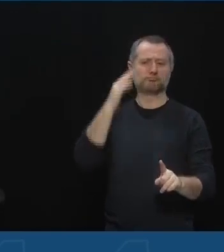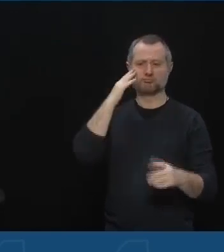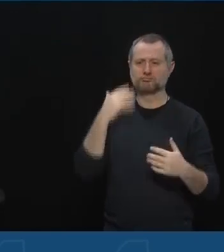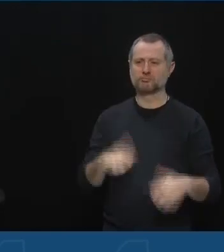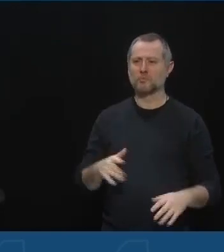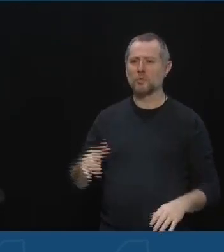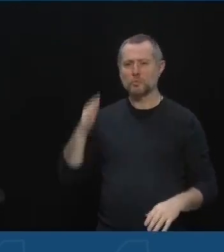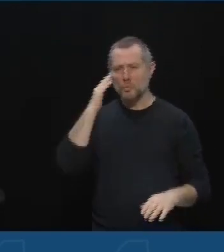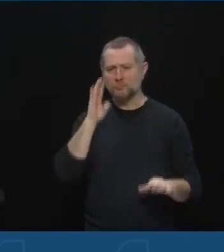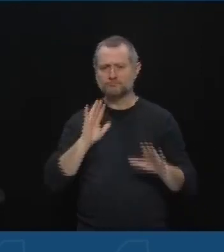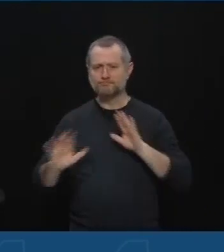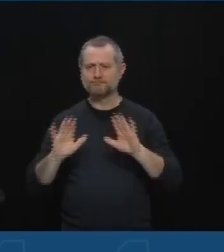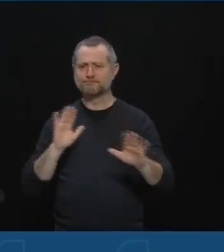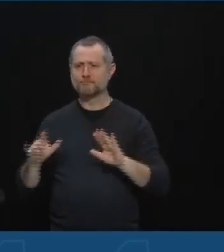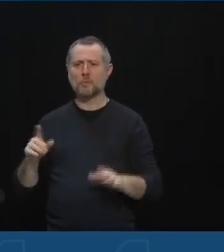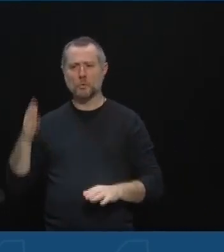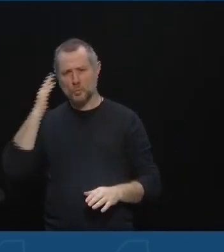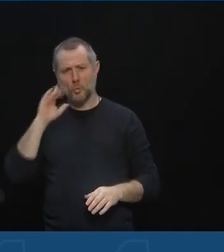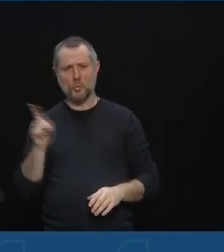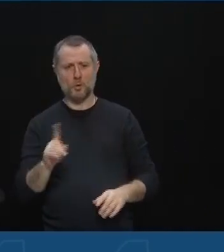map on where Rochester is.